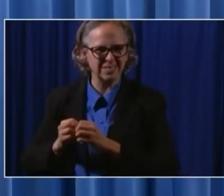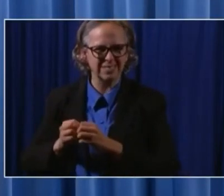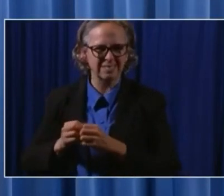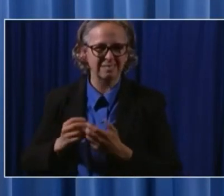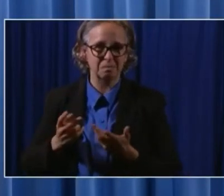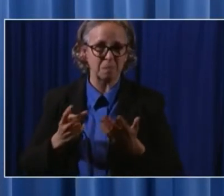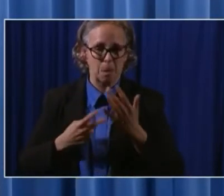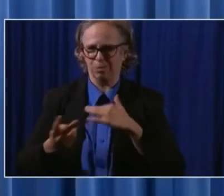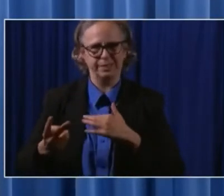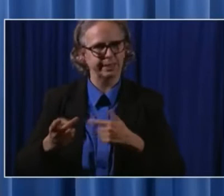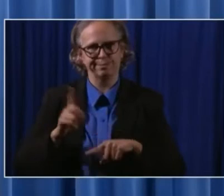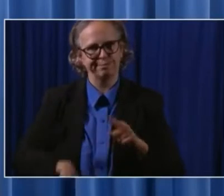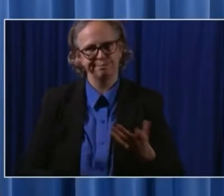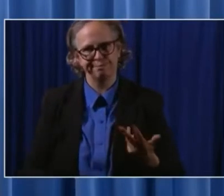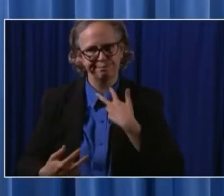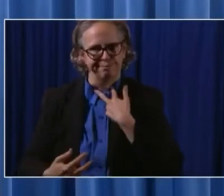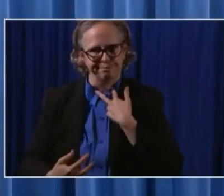what I do know